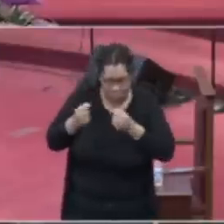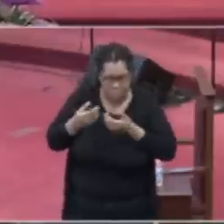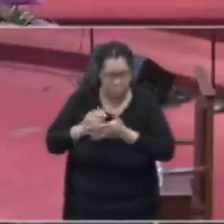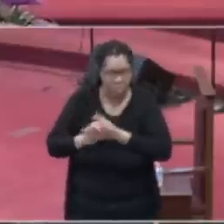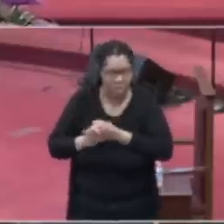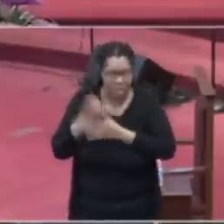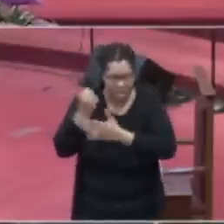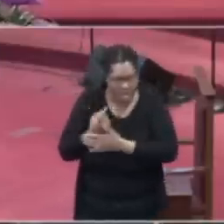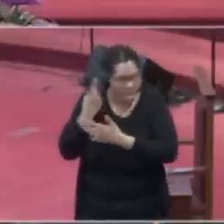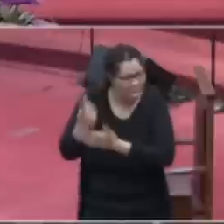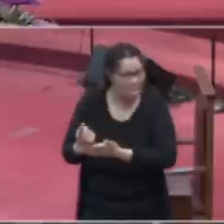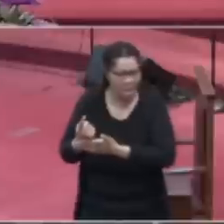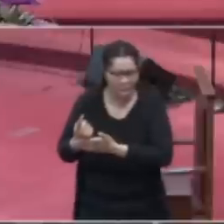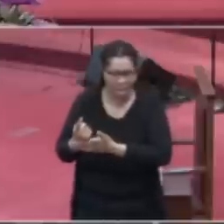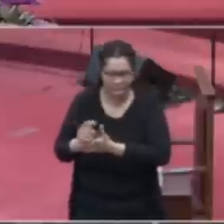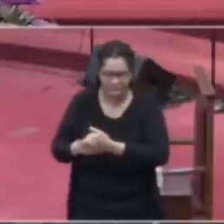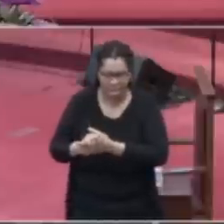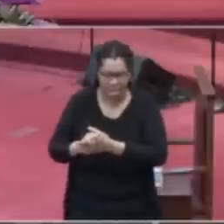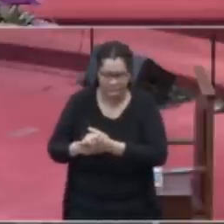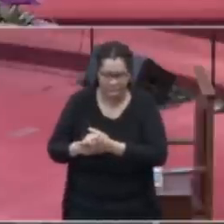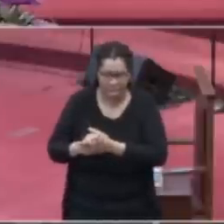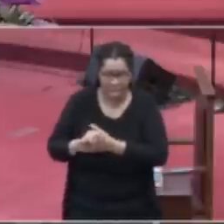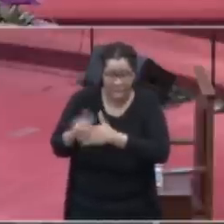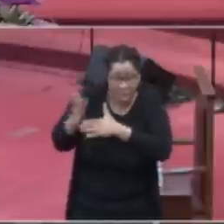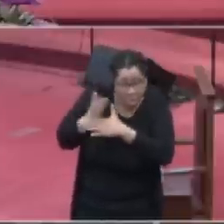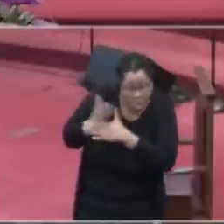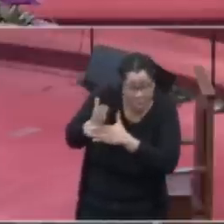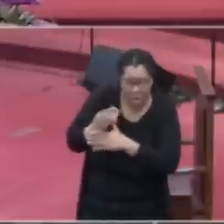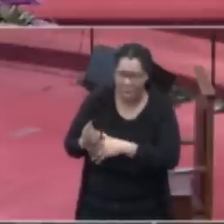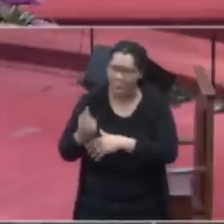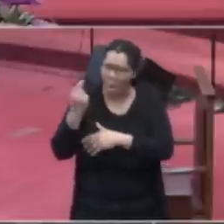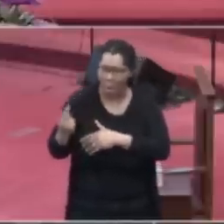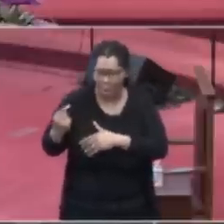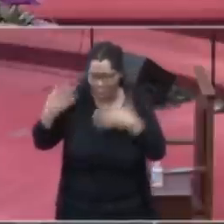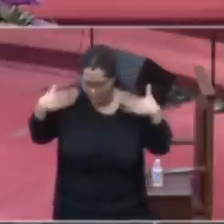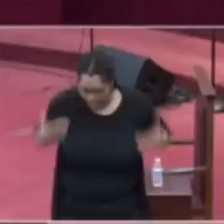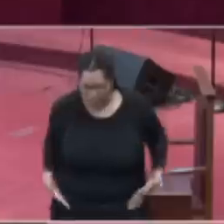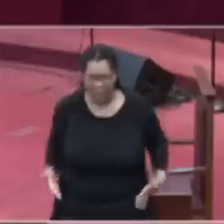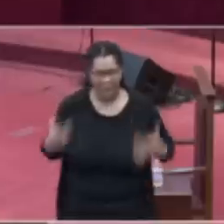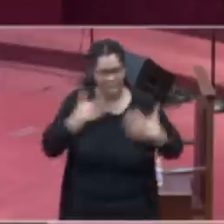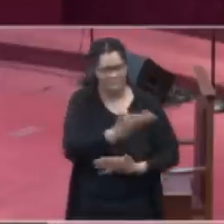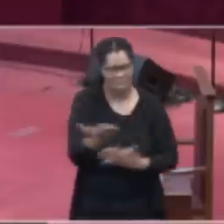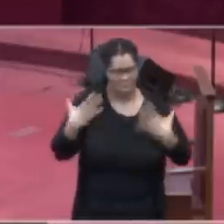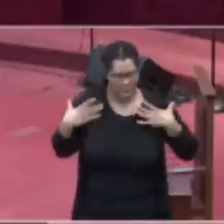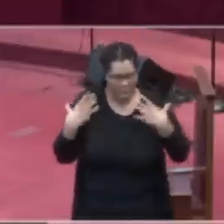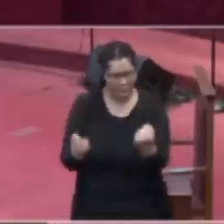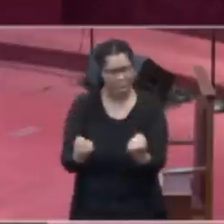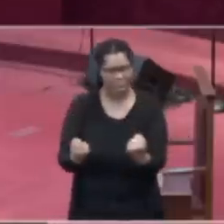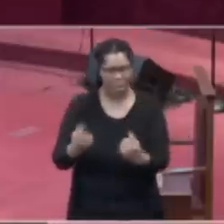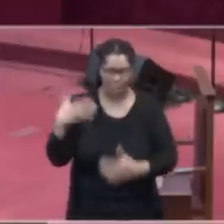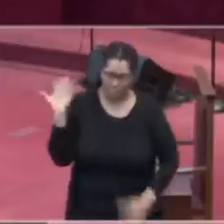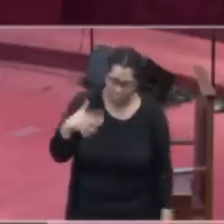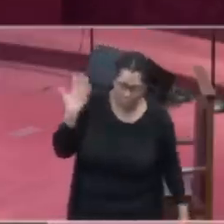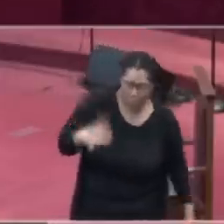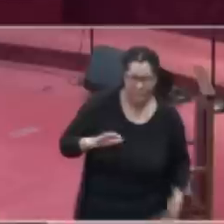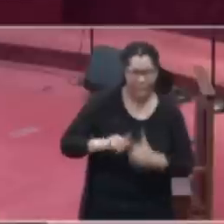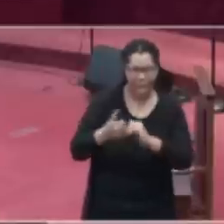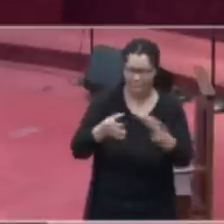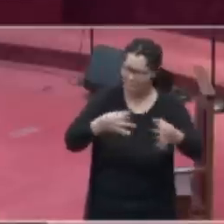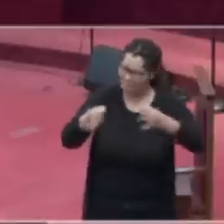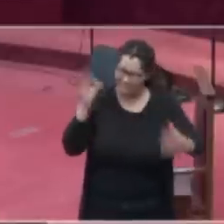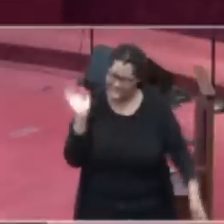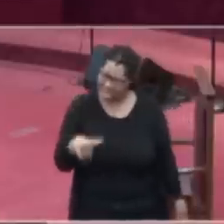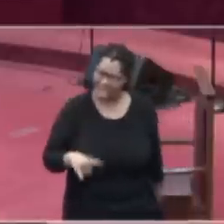find each other, and the twain will become one flesh. Oh my God, I wish I had somebody in here. How do you